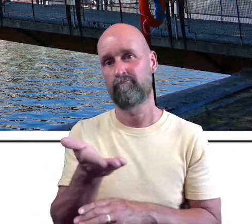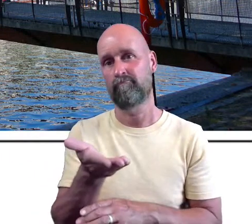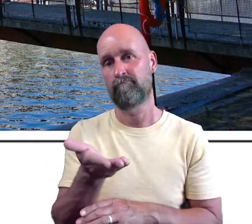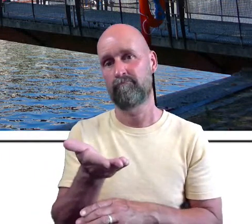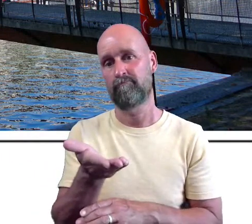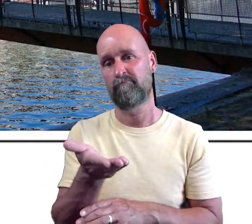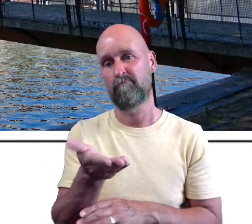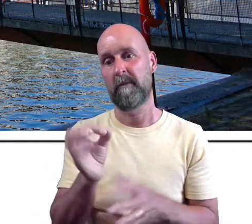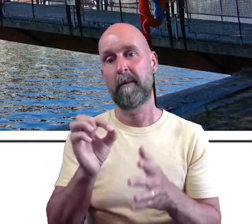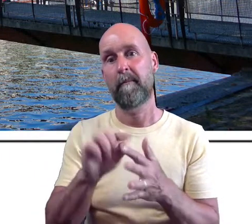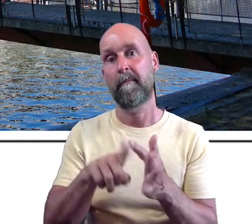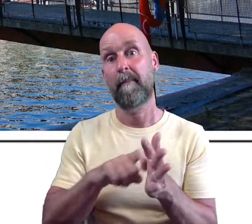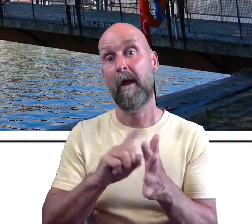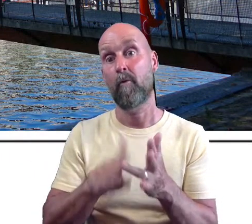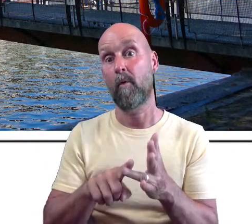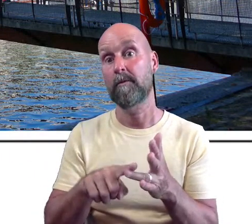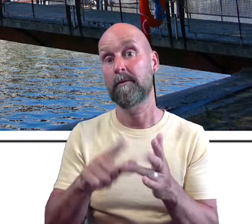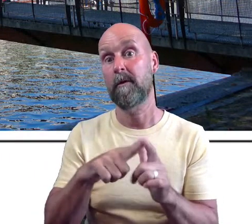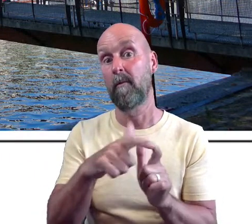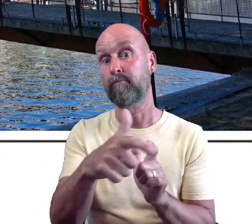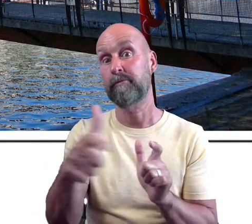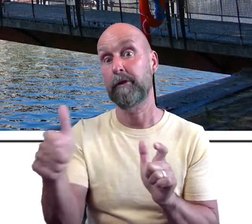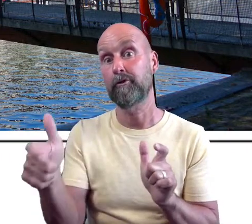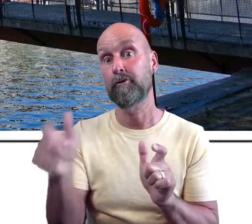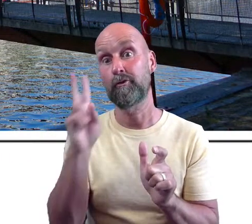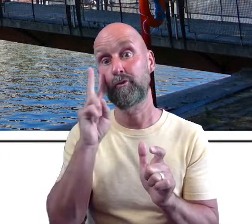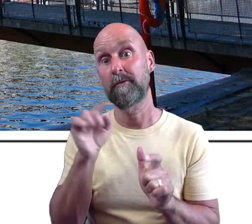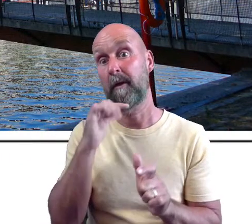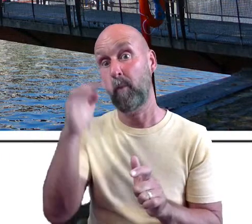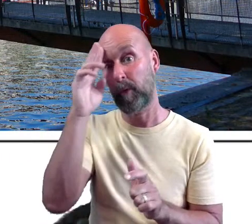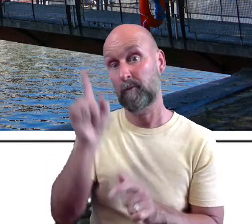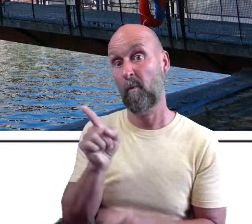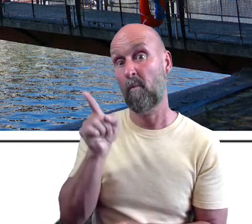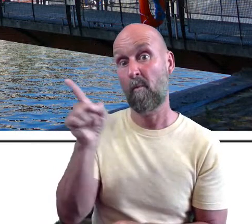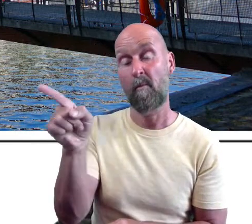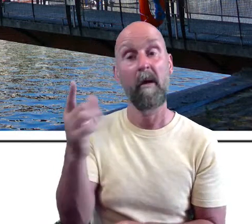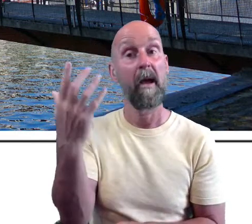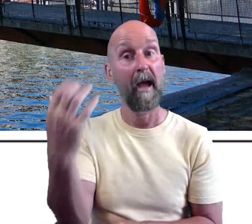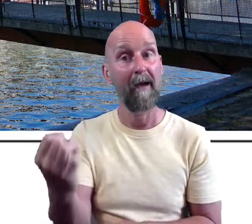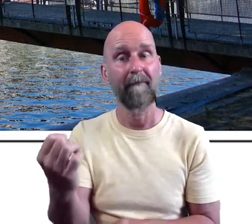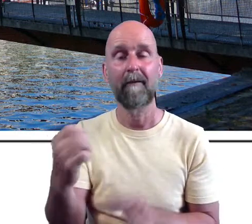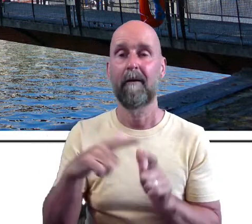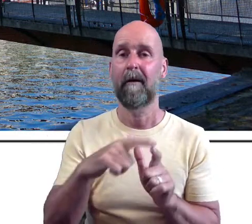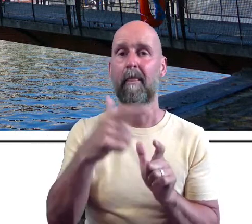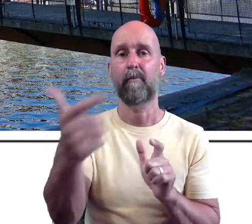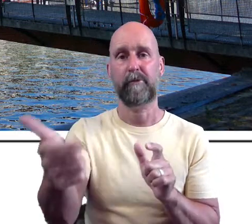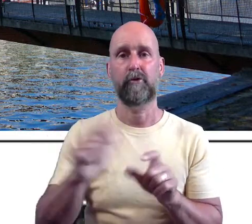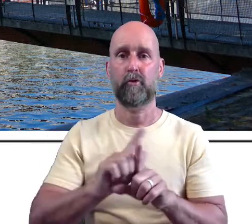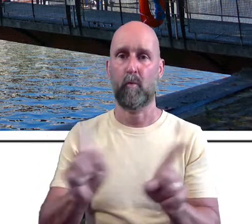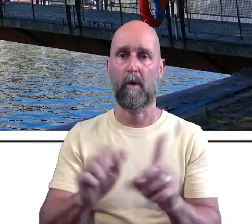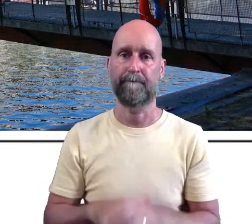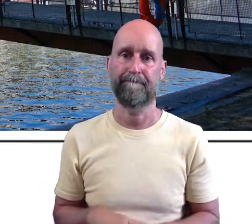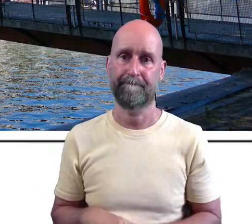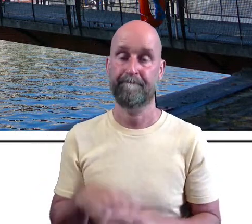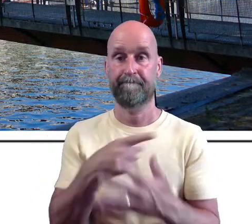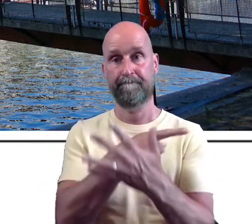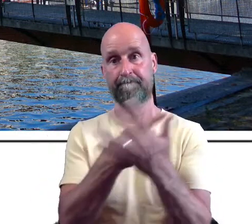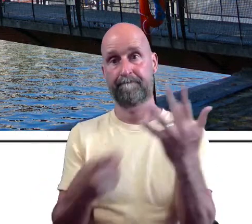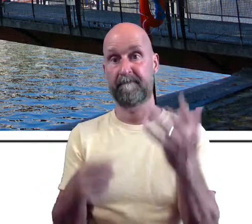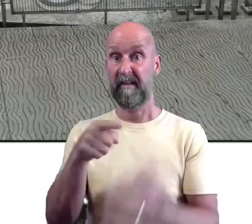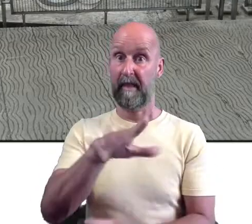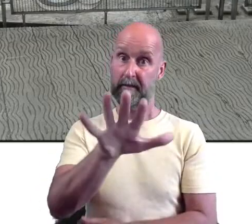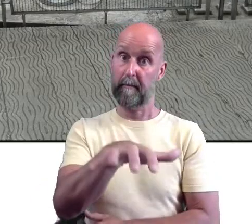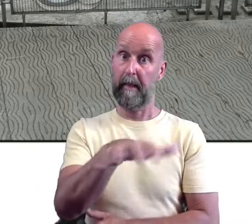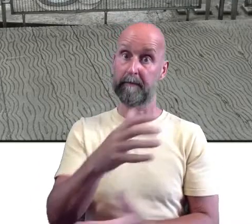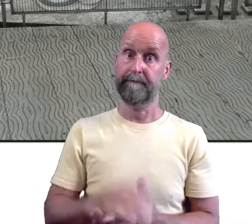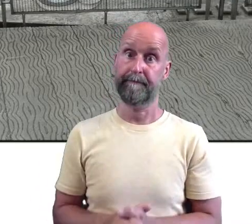You'll know it's just across the way there, outside the window. So what are all the things that make up Perrow's Bridge as a place? Well, we've got